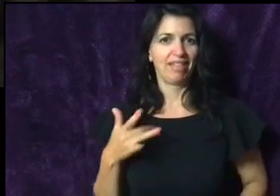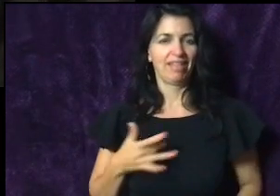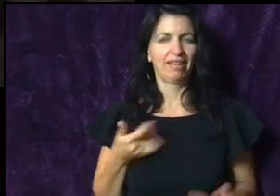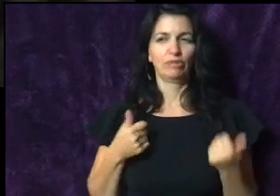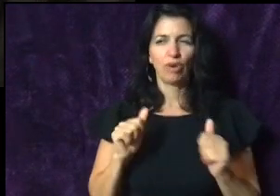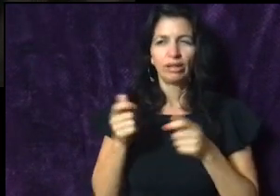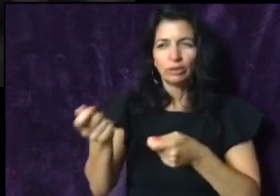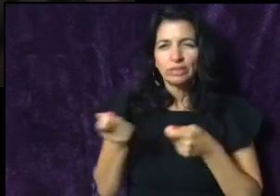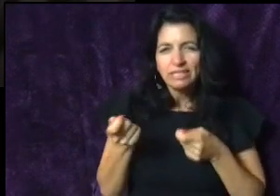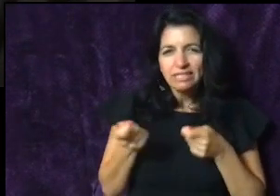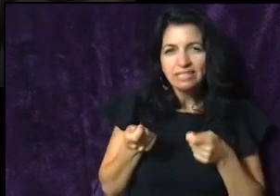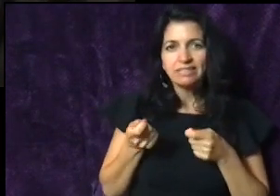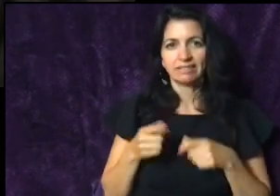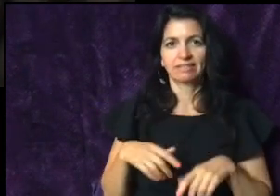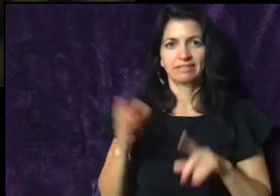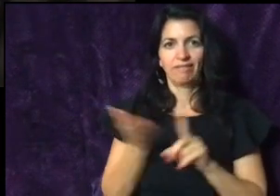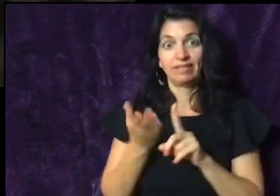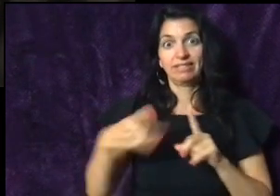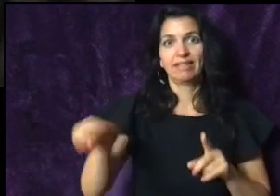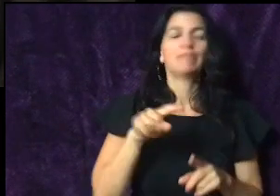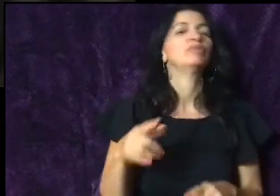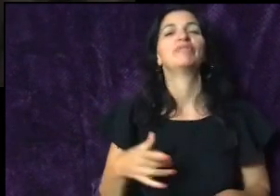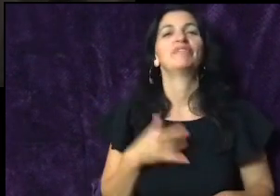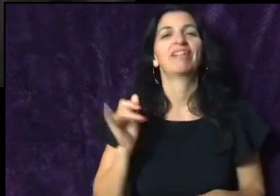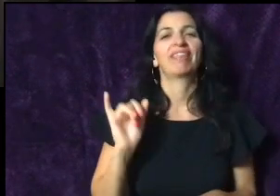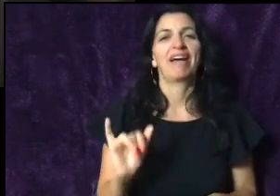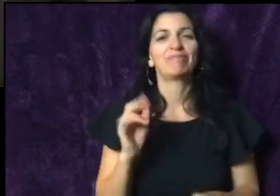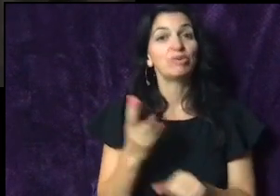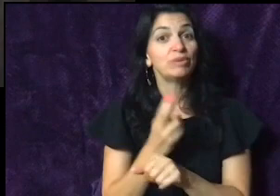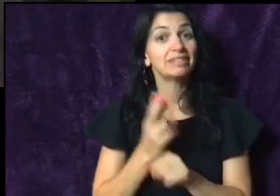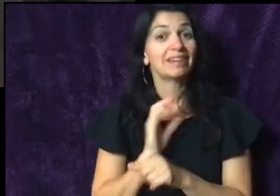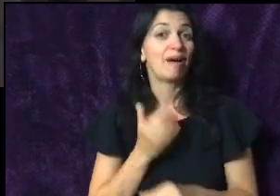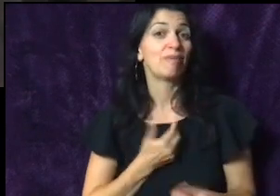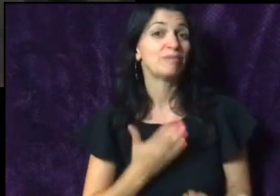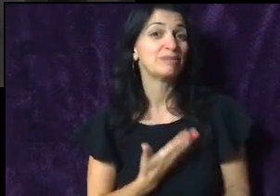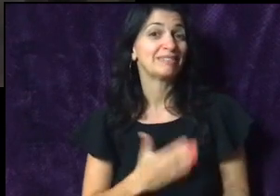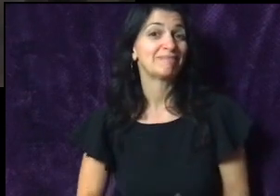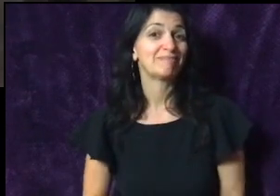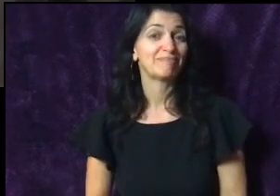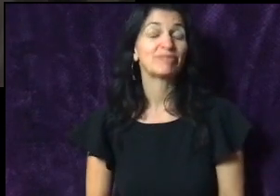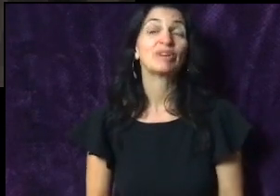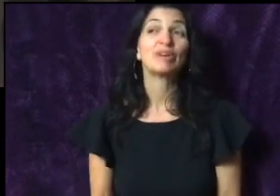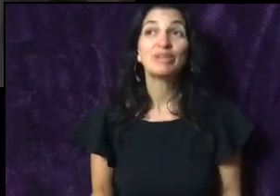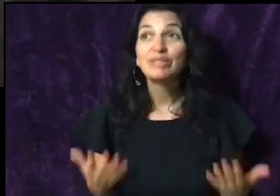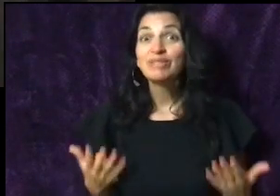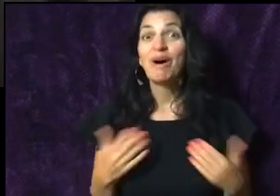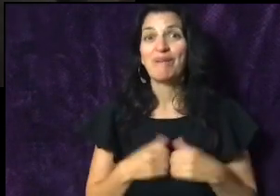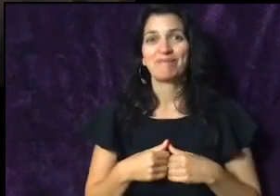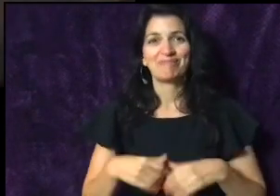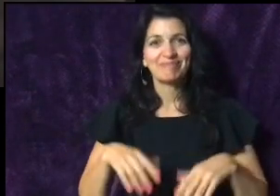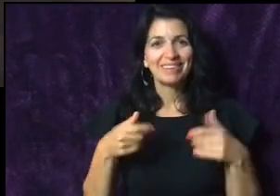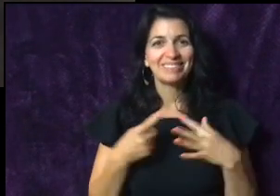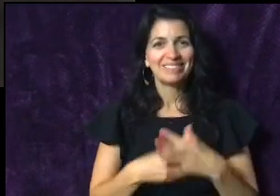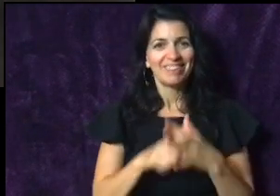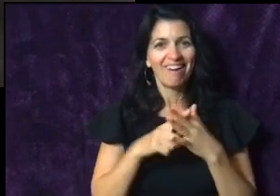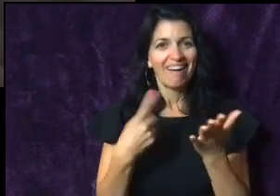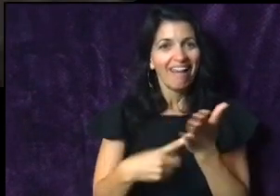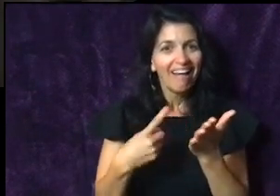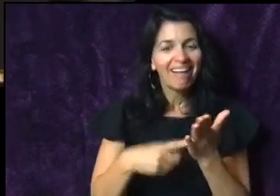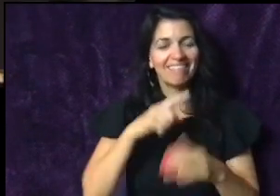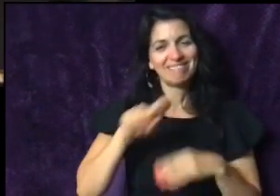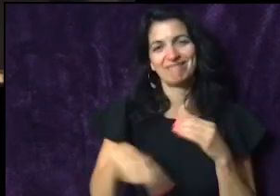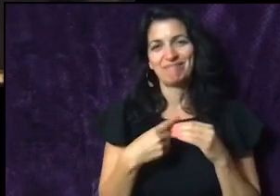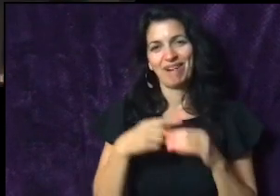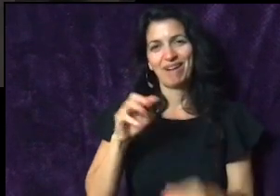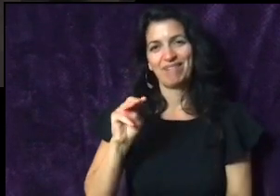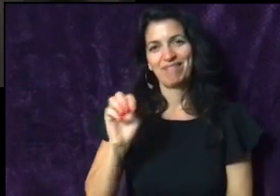get the audience to feel that feeling using the music we make. So let's start by talking about melody. Let's play a quick little